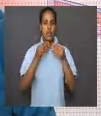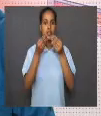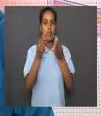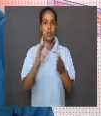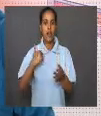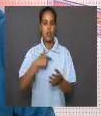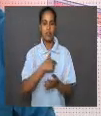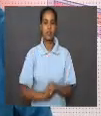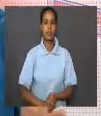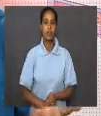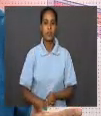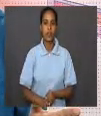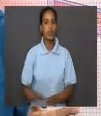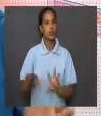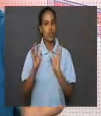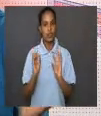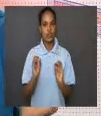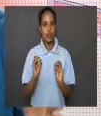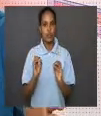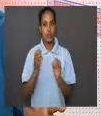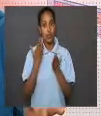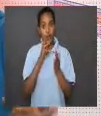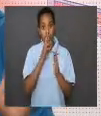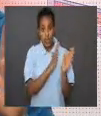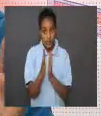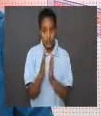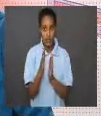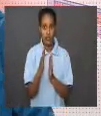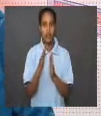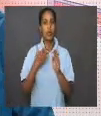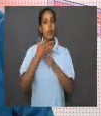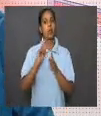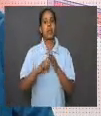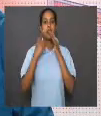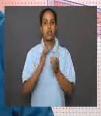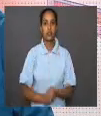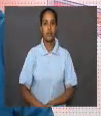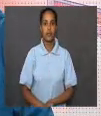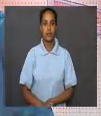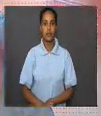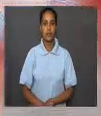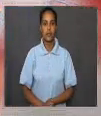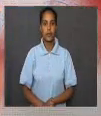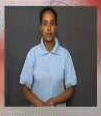to us. Students, if you are ready, then we will begin.